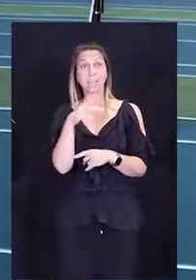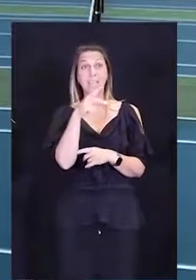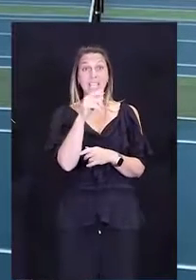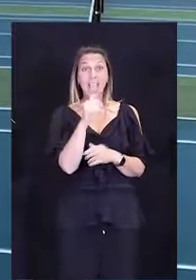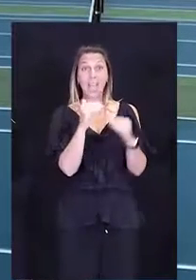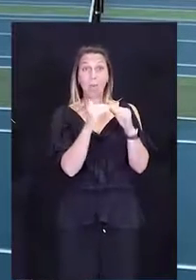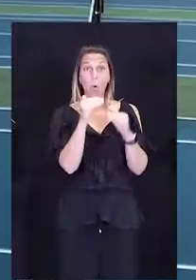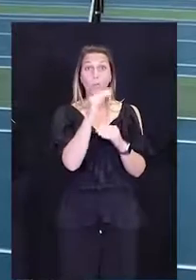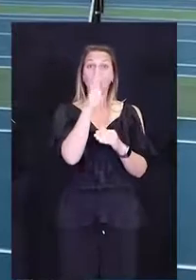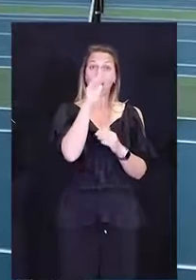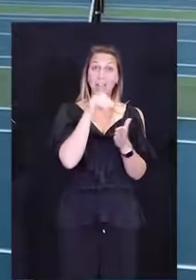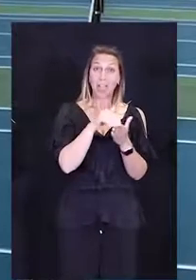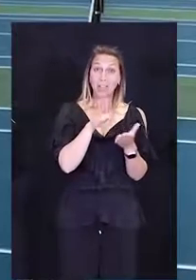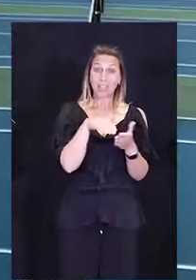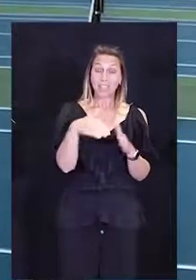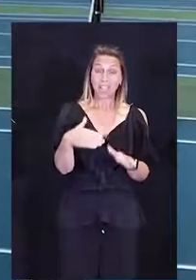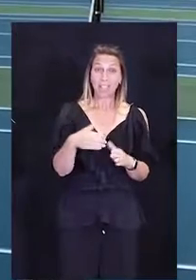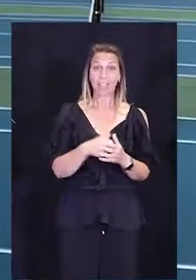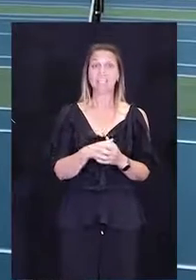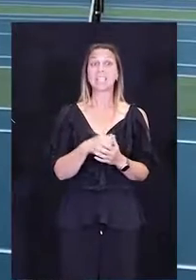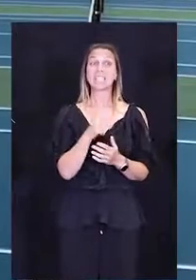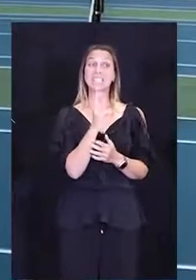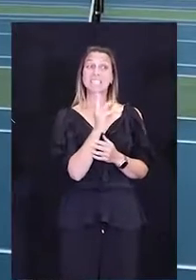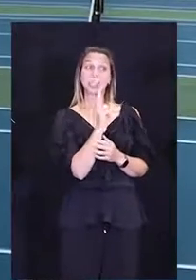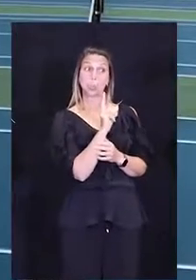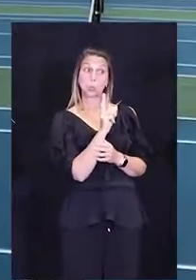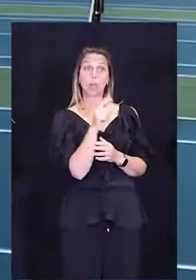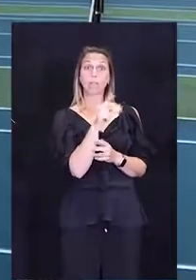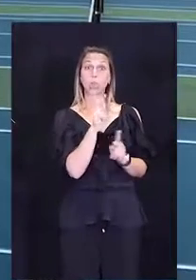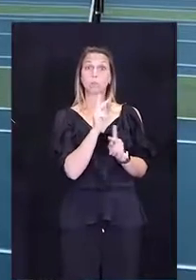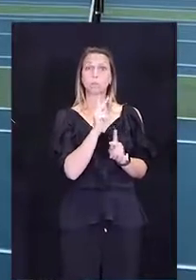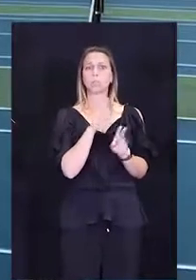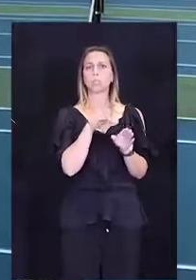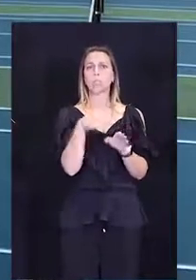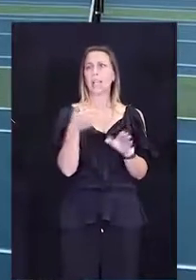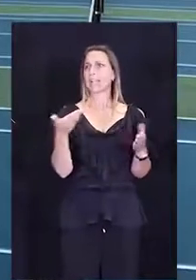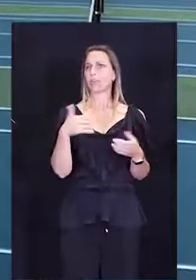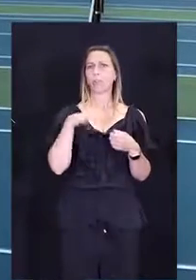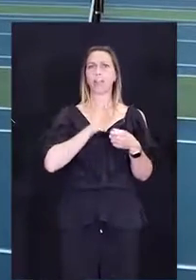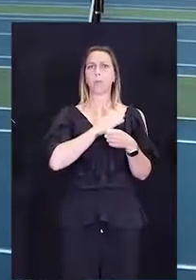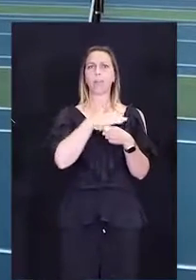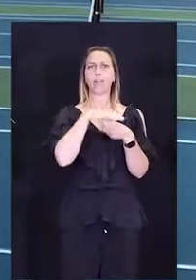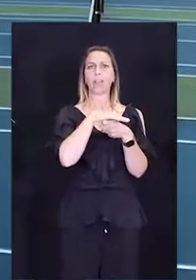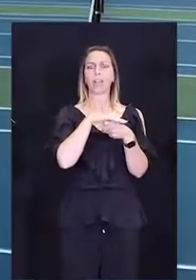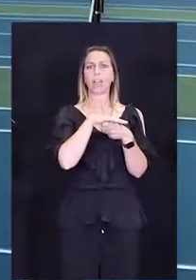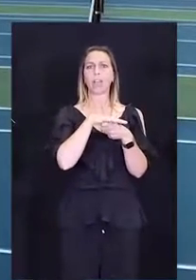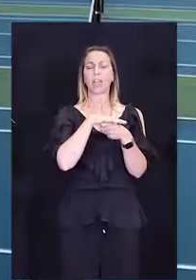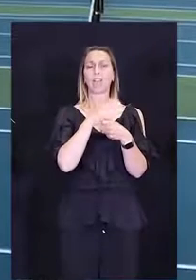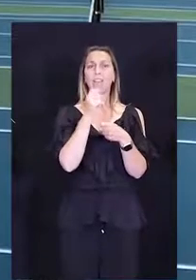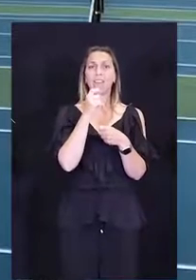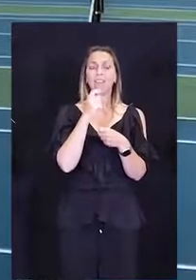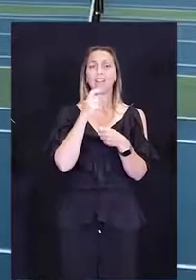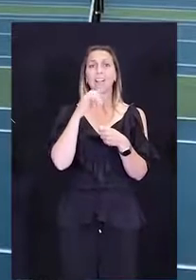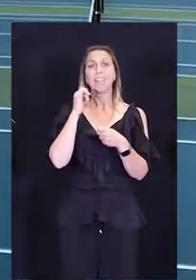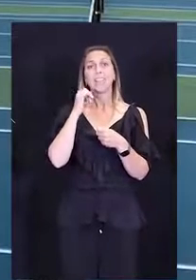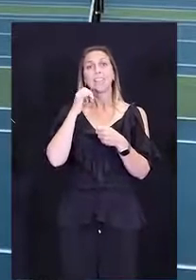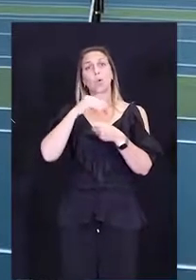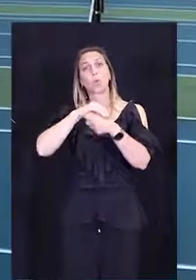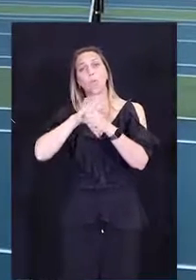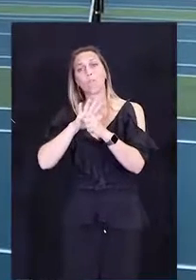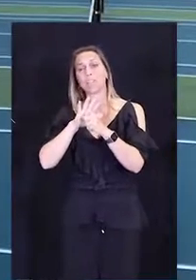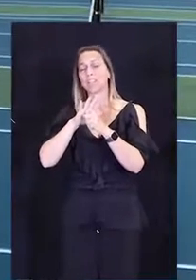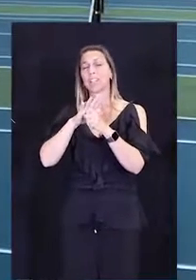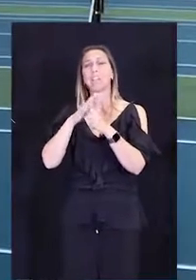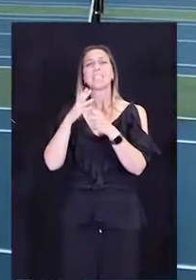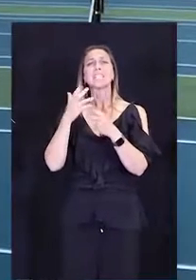has accounted for over 5,000 of these, 62 of which took place in Dauphin County. Although at times the virus may seem distant,